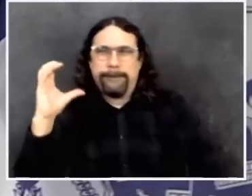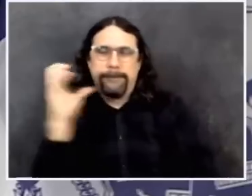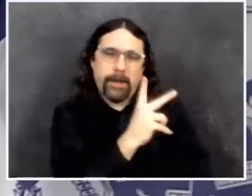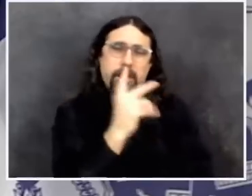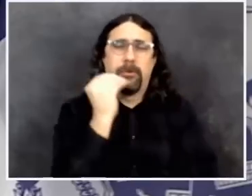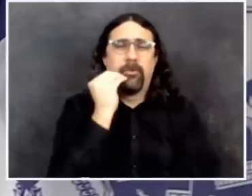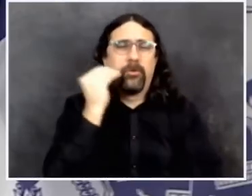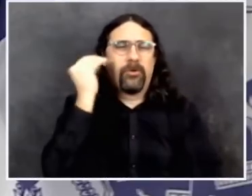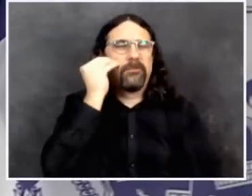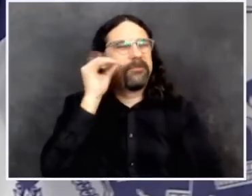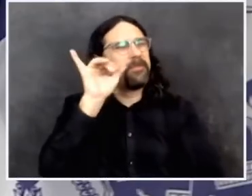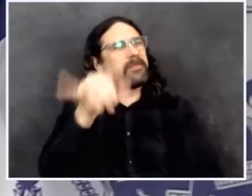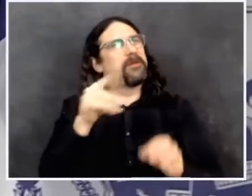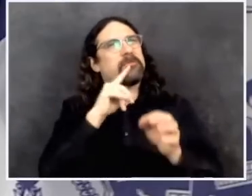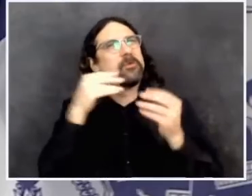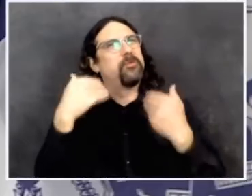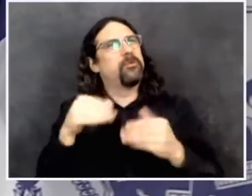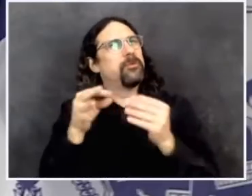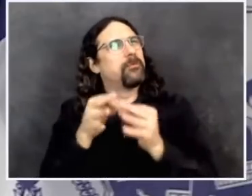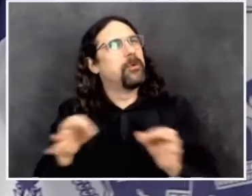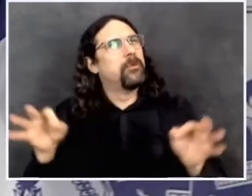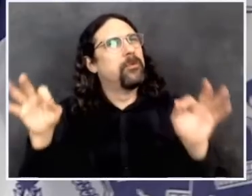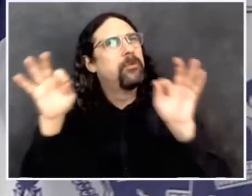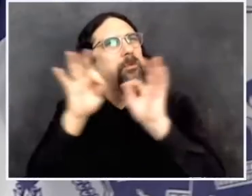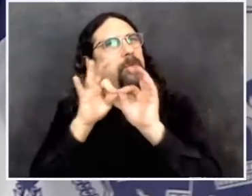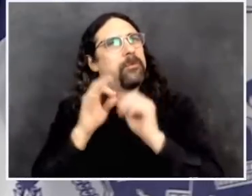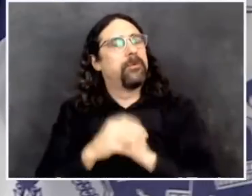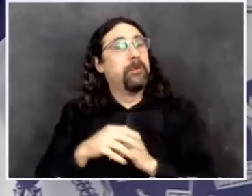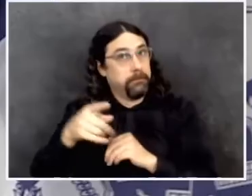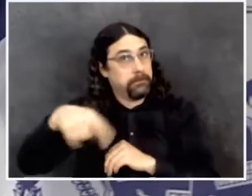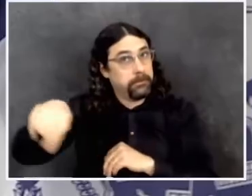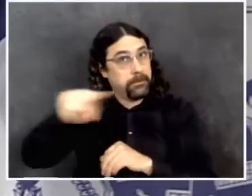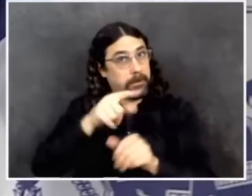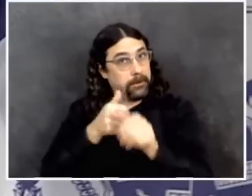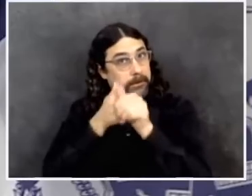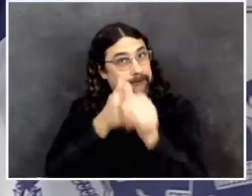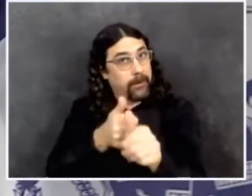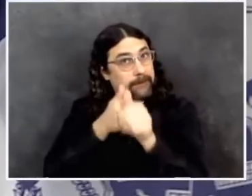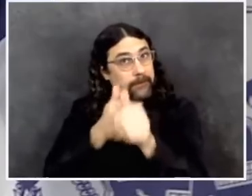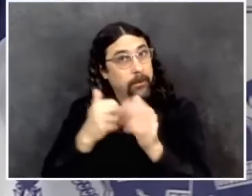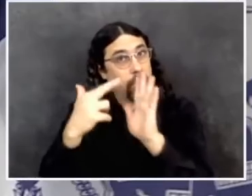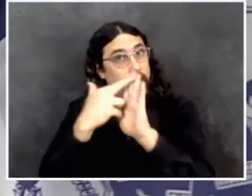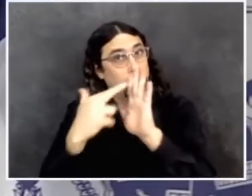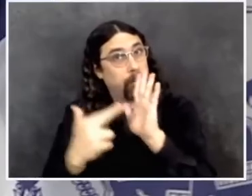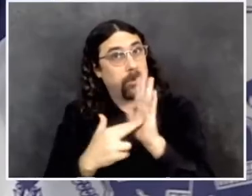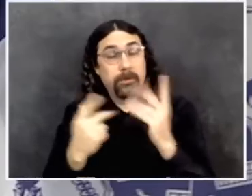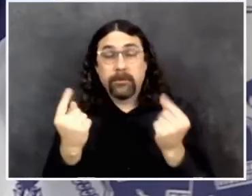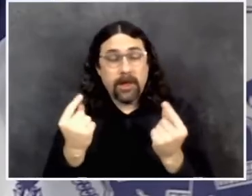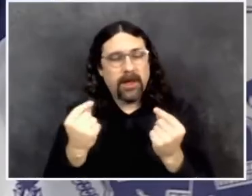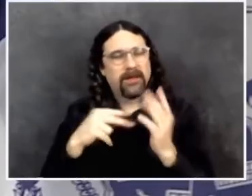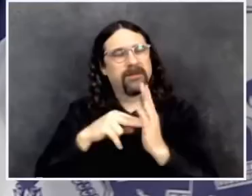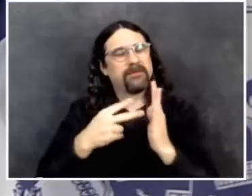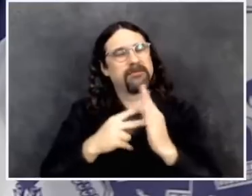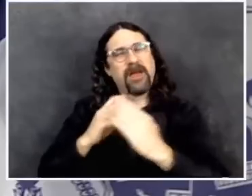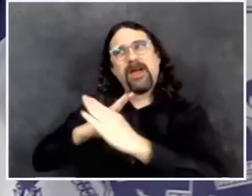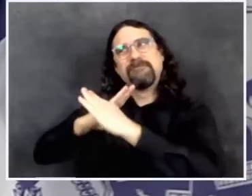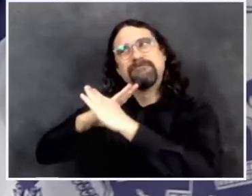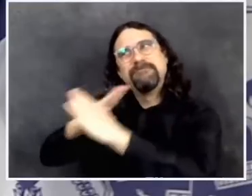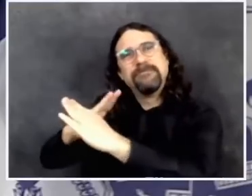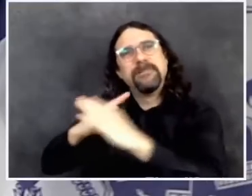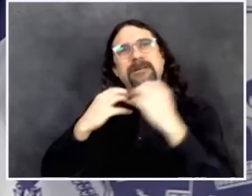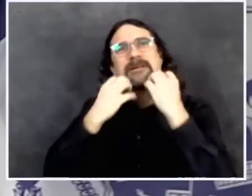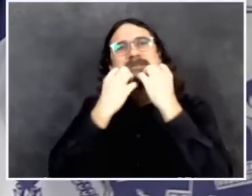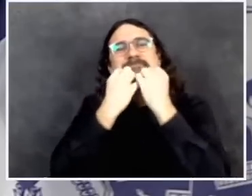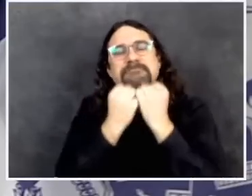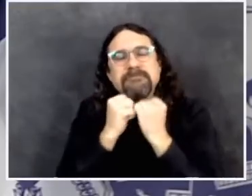you're protecting your own family, your own friends, the people in your life, but you're also protecting those heroes we talk about so